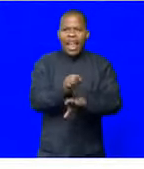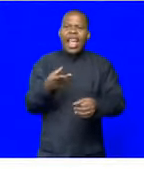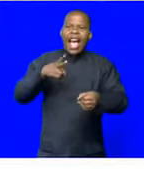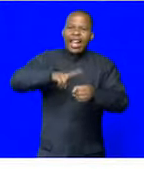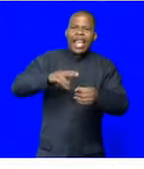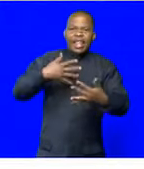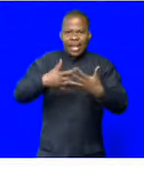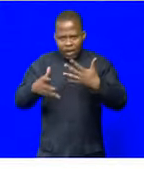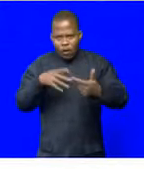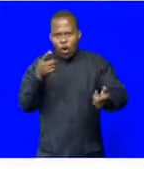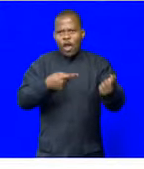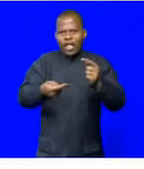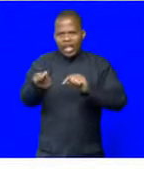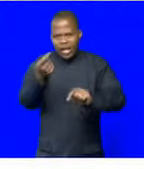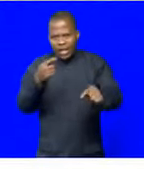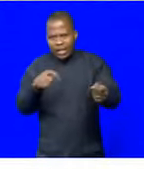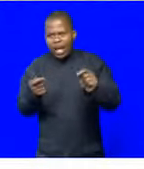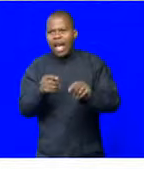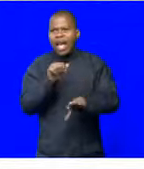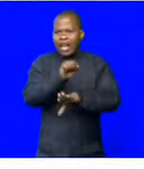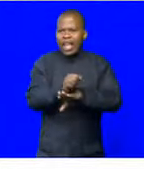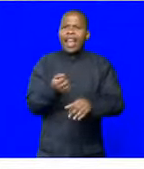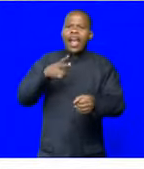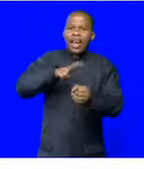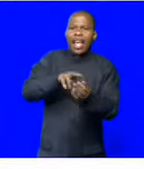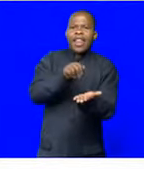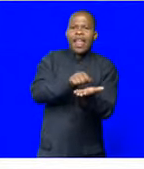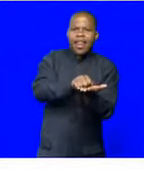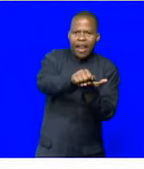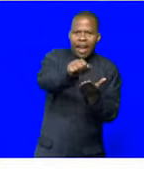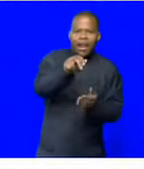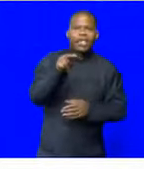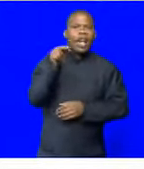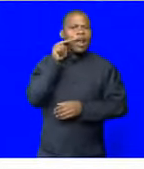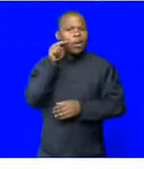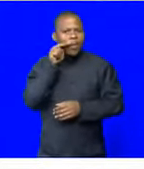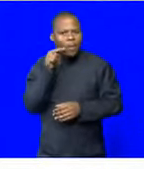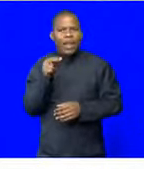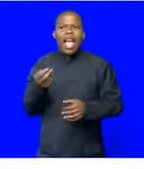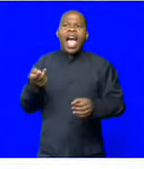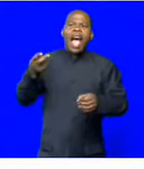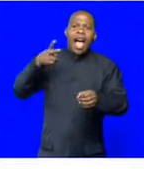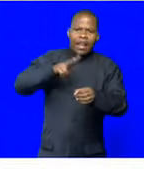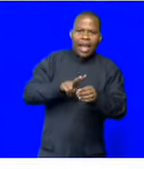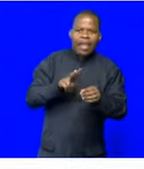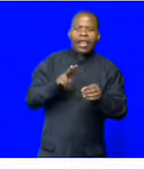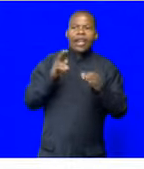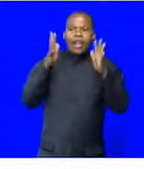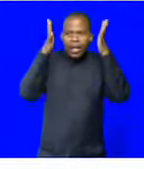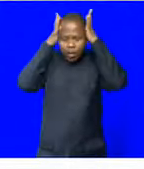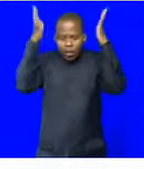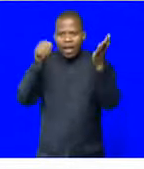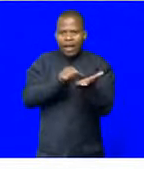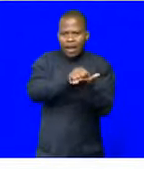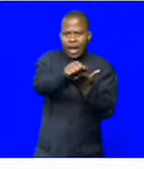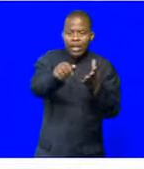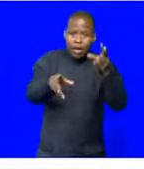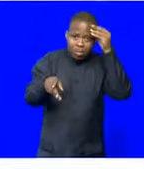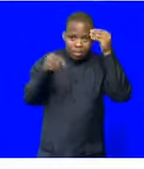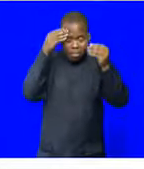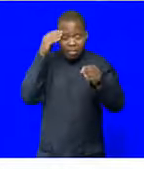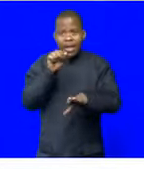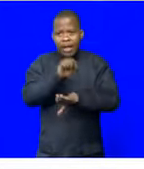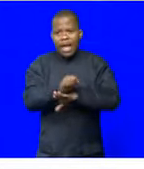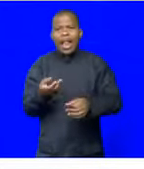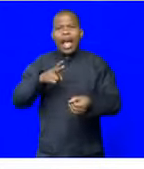export the culture from Nigeria to Swaziland, from Swaziland to Nigeria, the food and everything. Lawal uthi